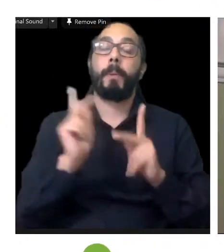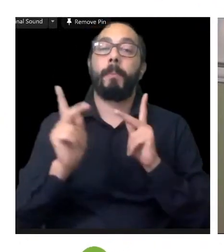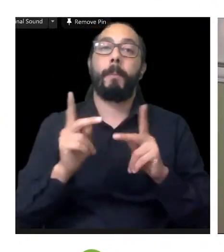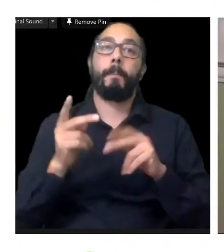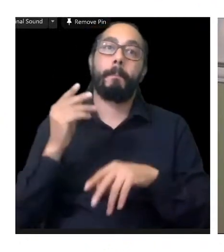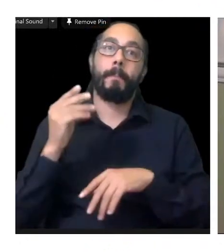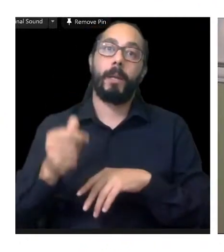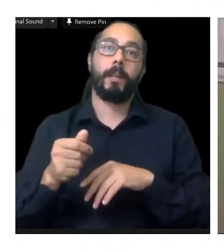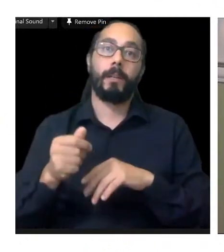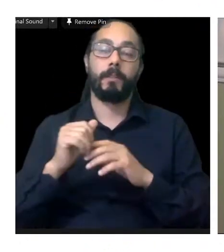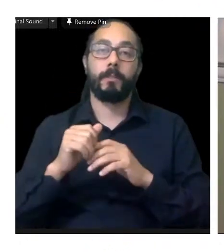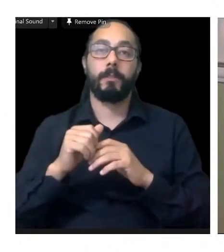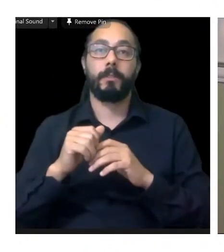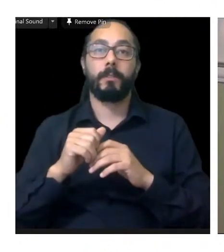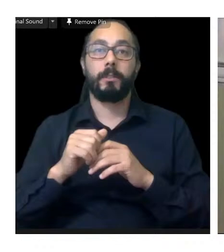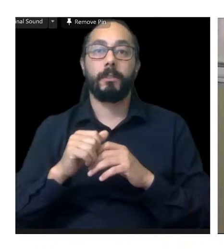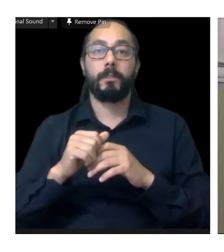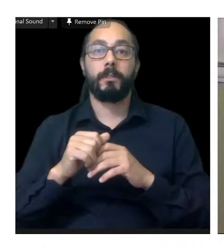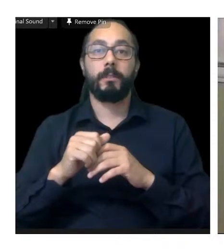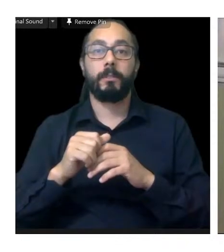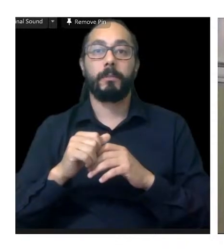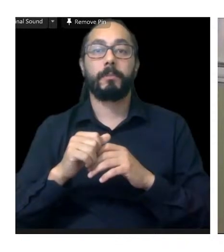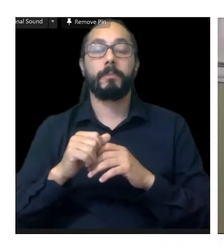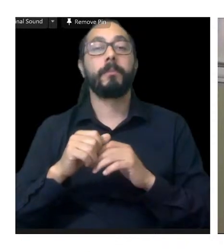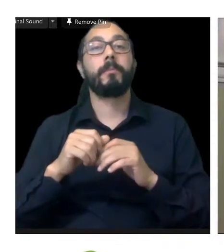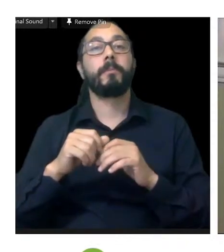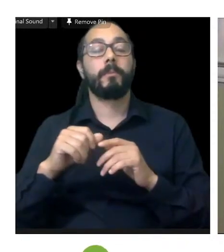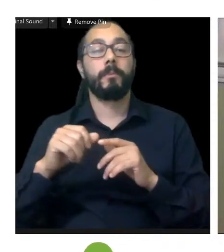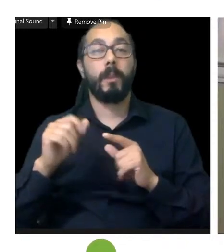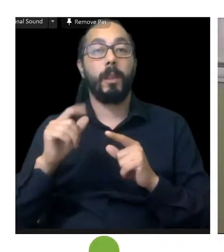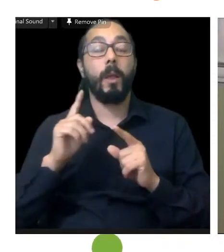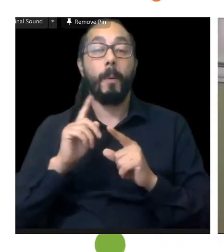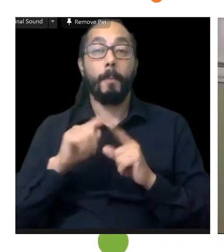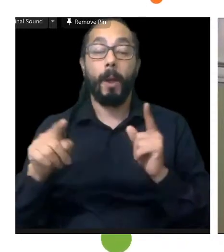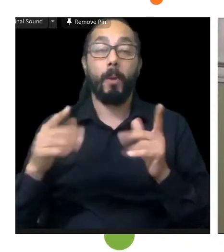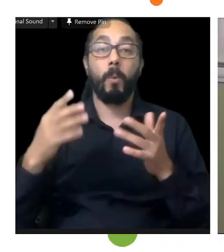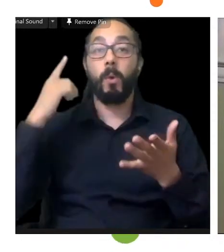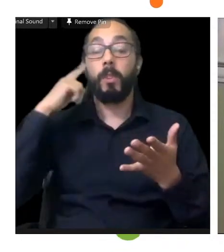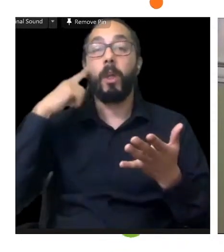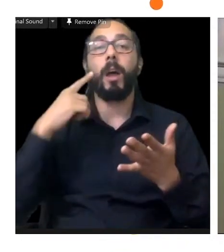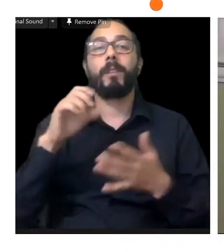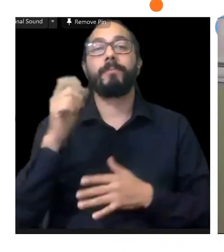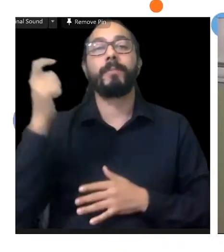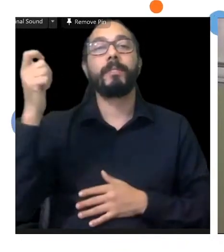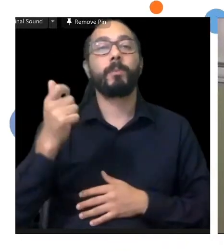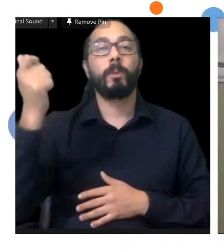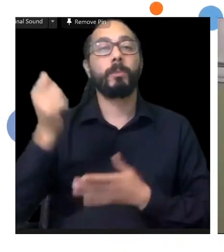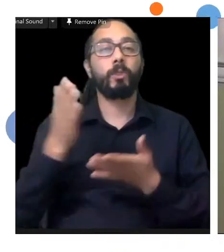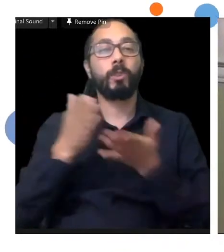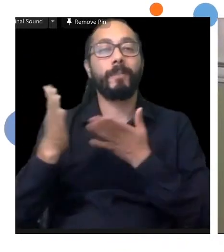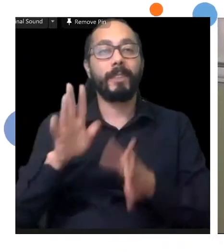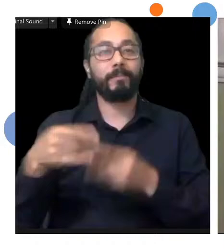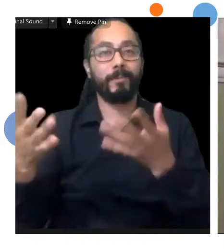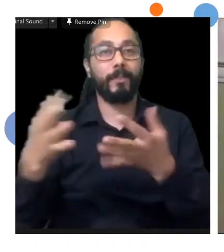essentially that'd be a subscription service if they're paying and then they get free tickets. That was something we originally were talking about. What really was the game changer was this idea of radical access